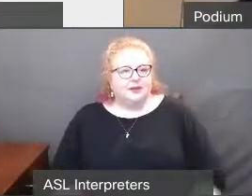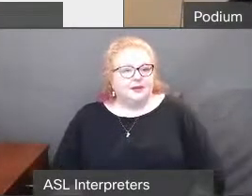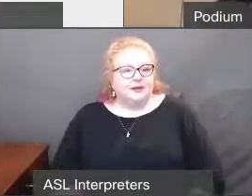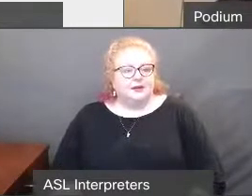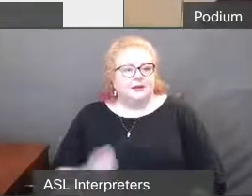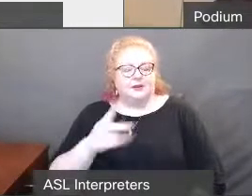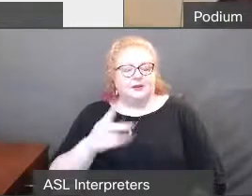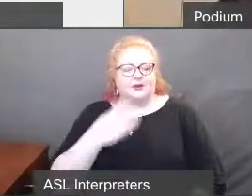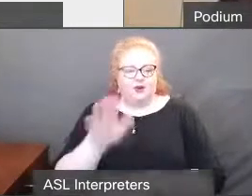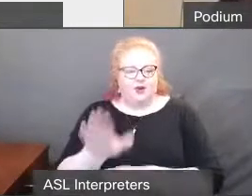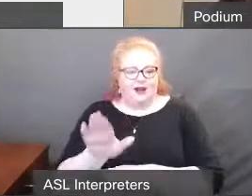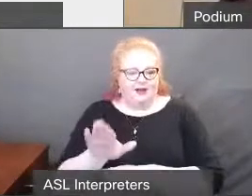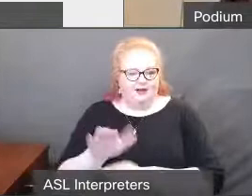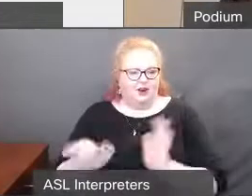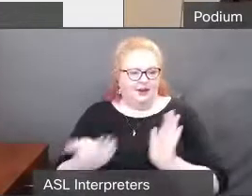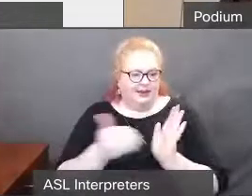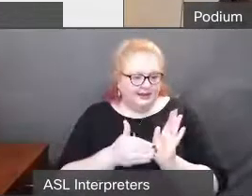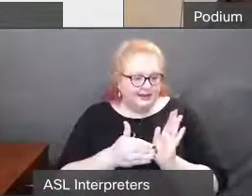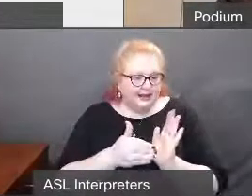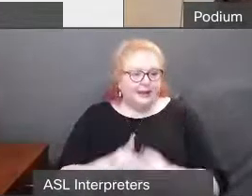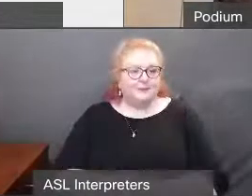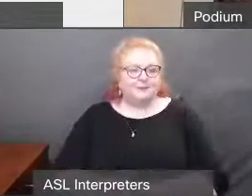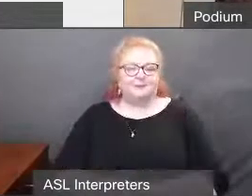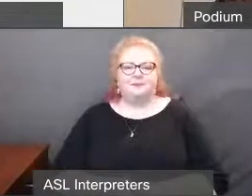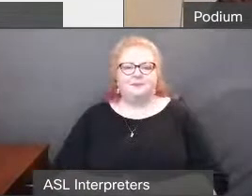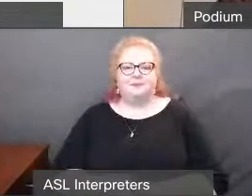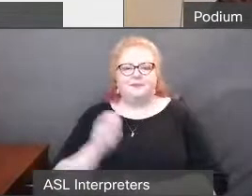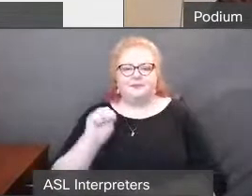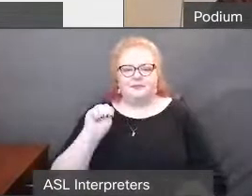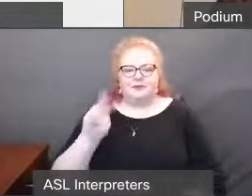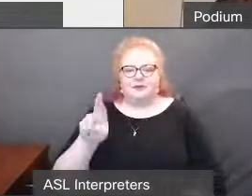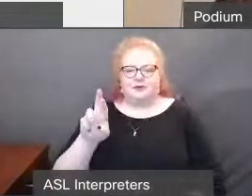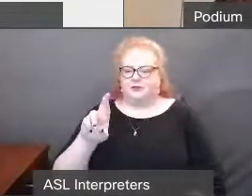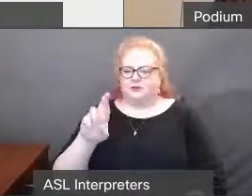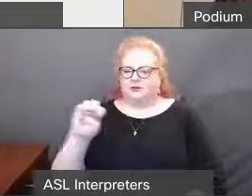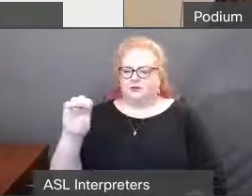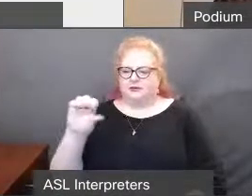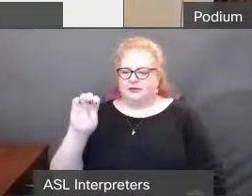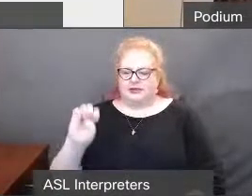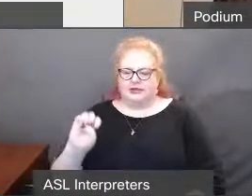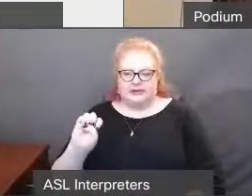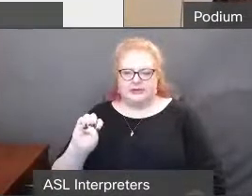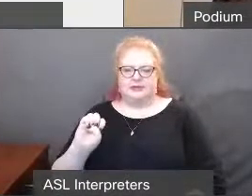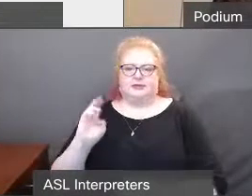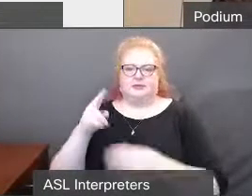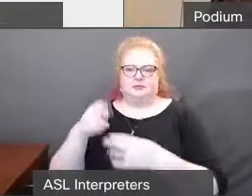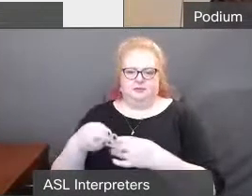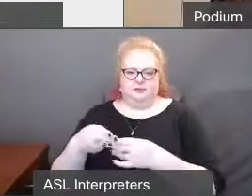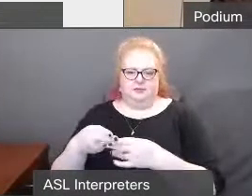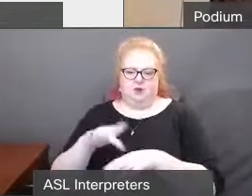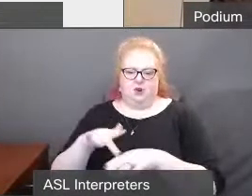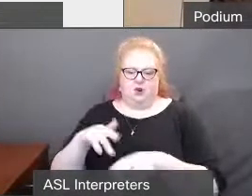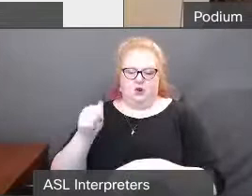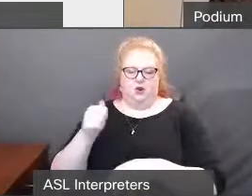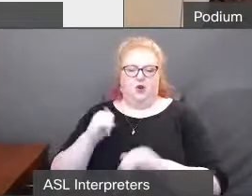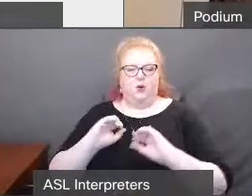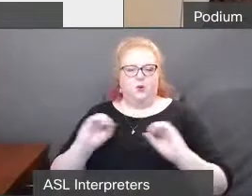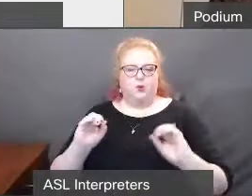Good afternoon once again. Mr. Reese stated earlier that there's no proof